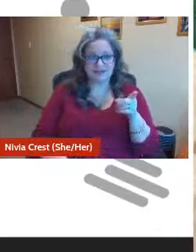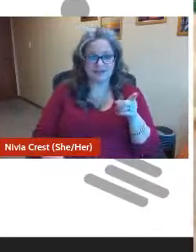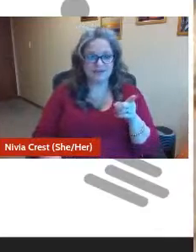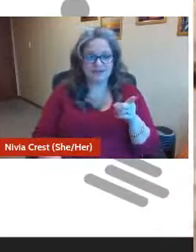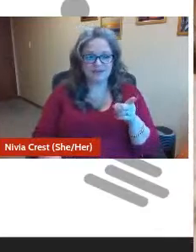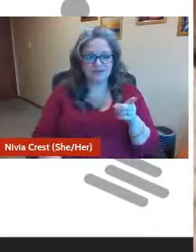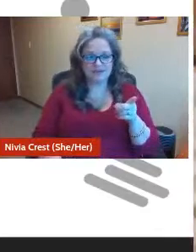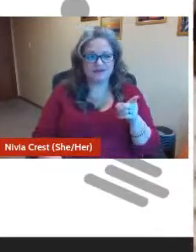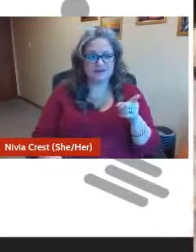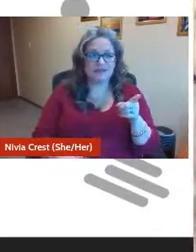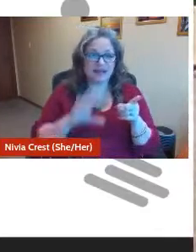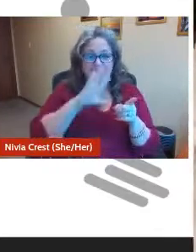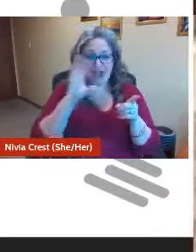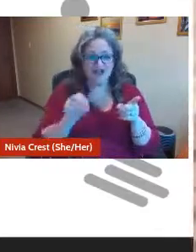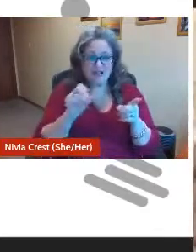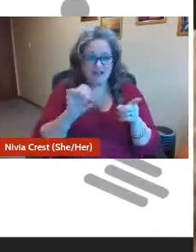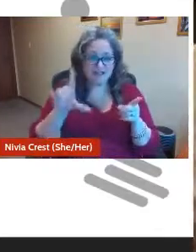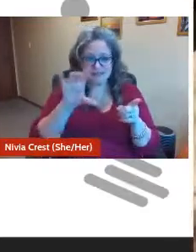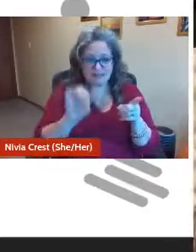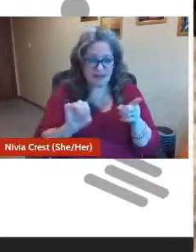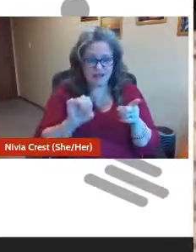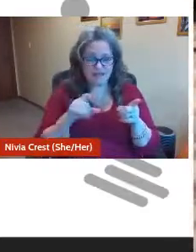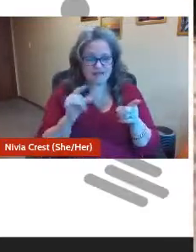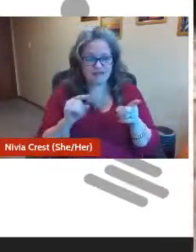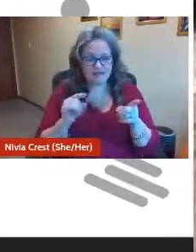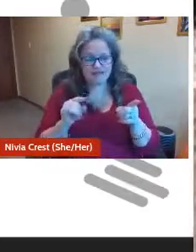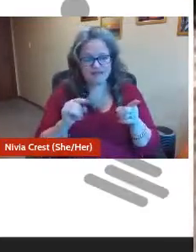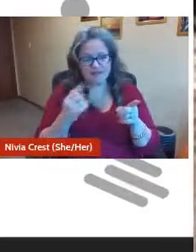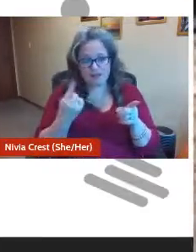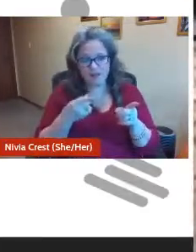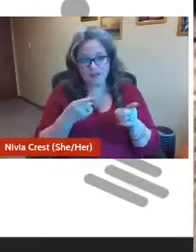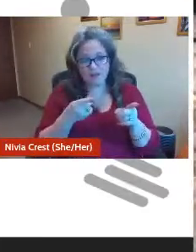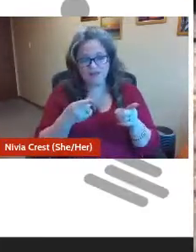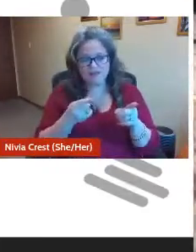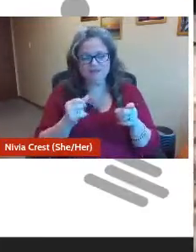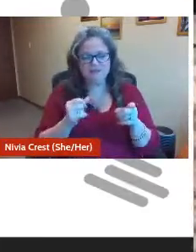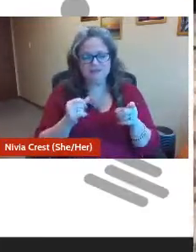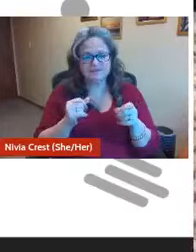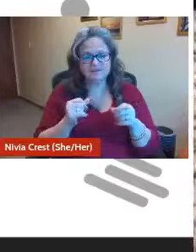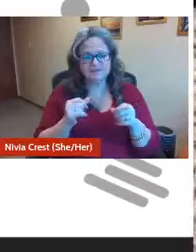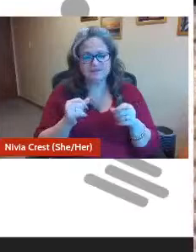with the African style. That African right there. It was